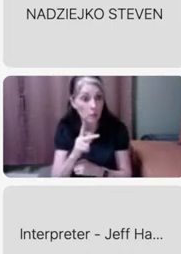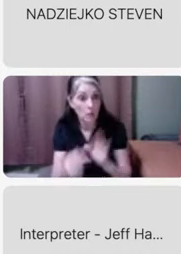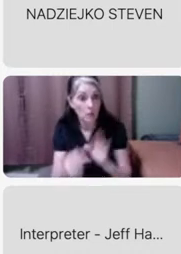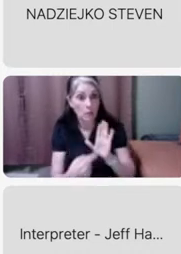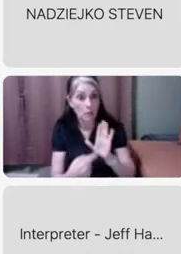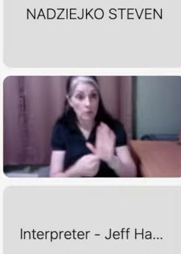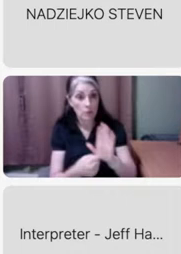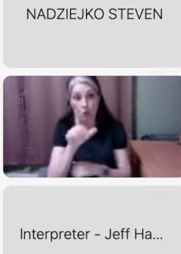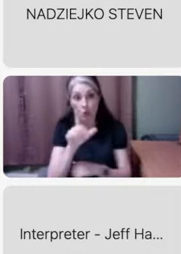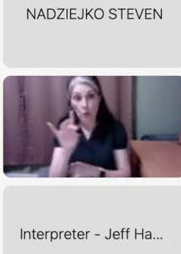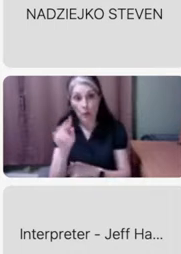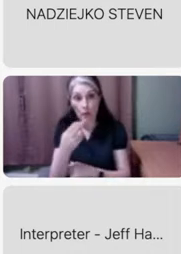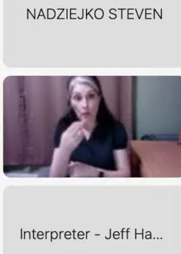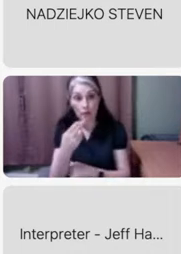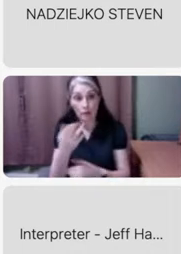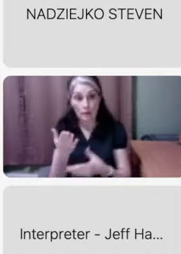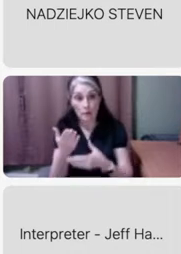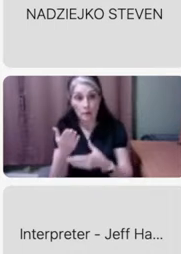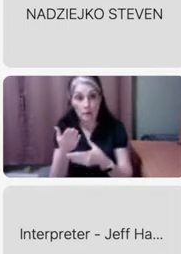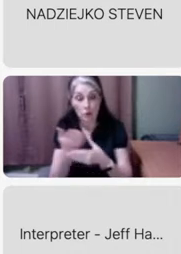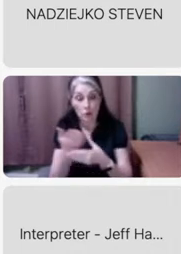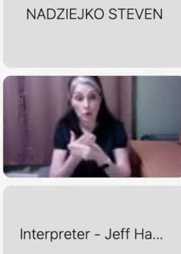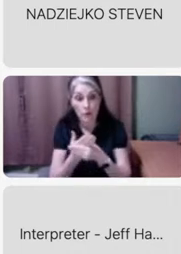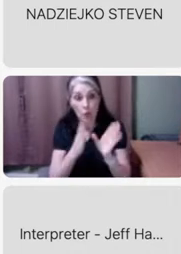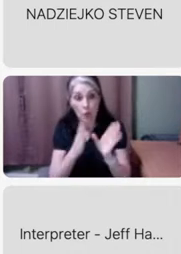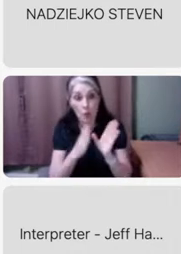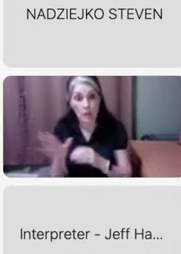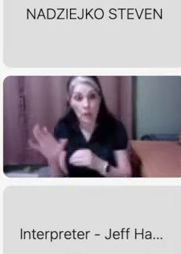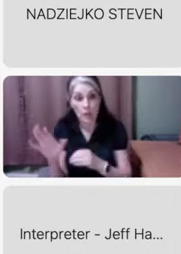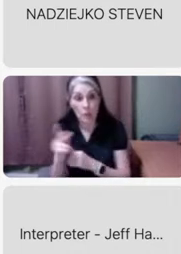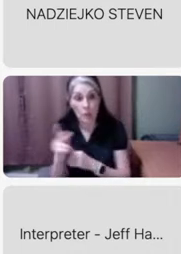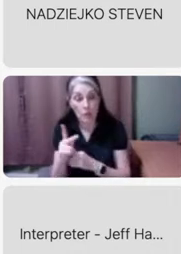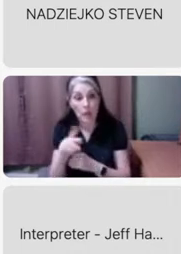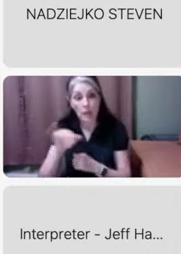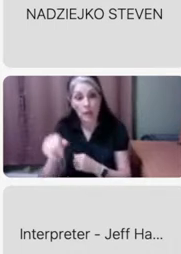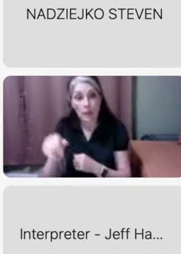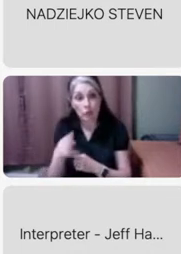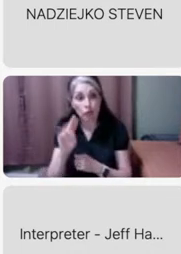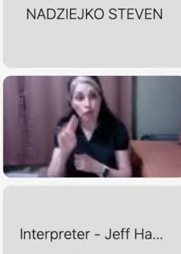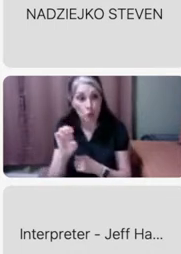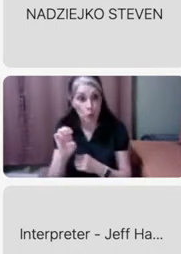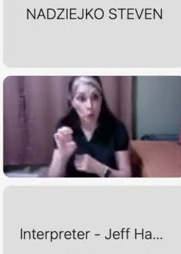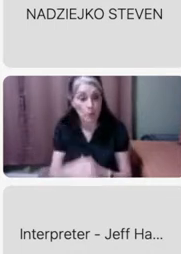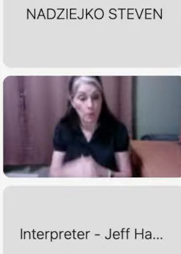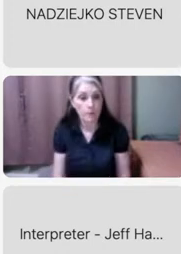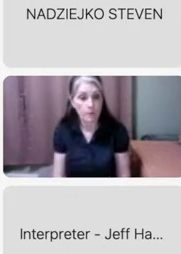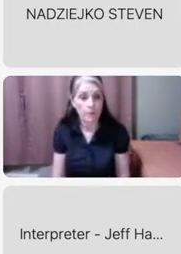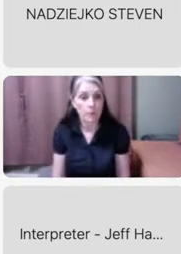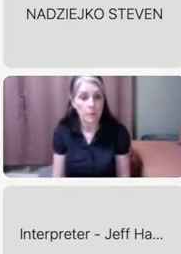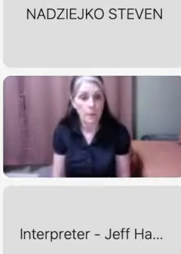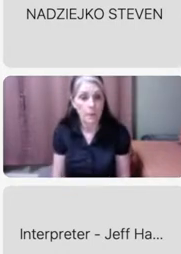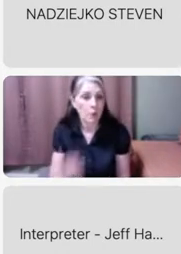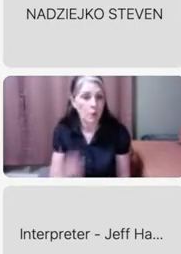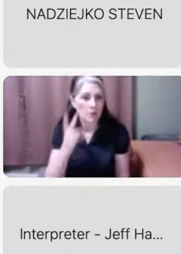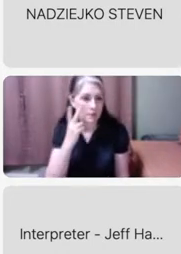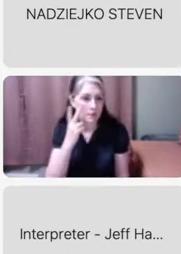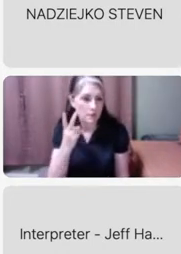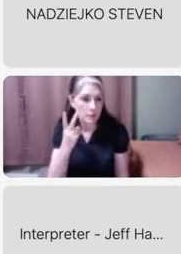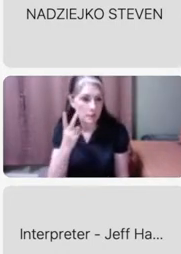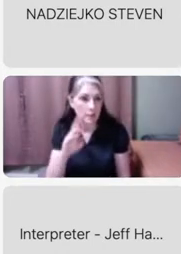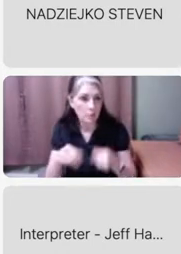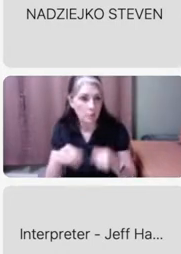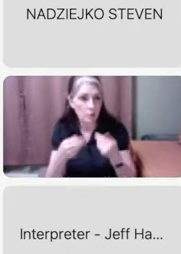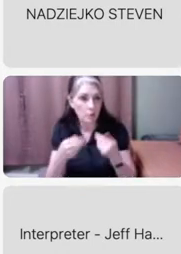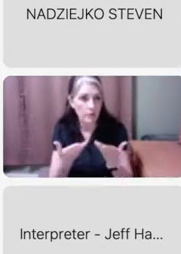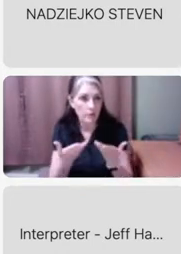final final plan that we bring back in june and so next slide please and so just quickly wanted to provide that to you to allow you to make